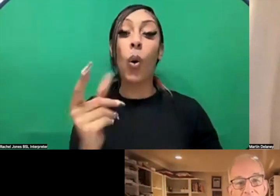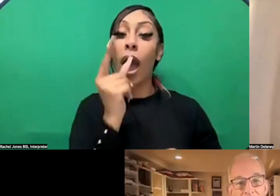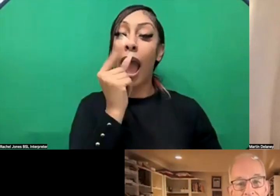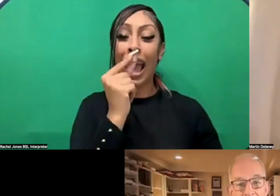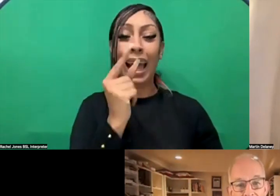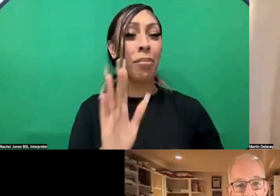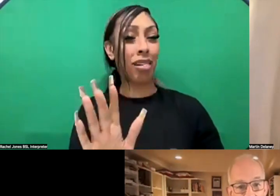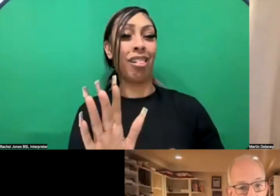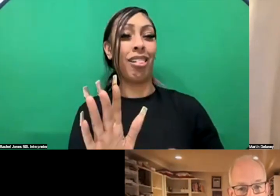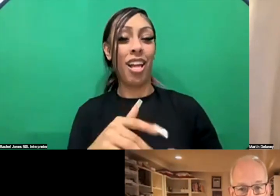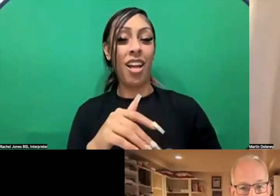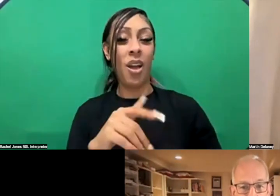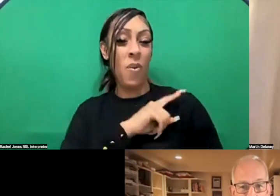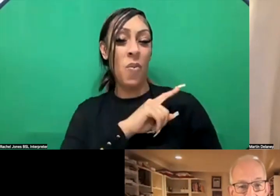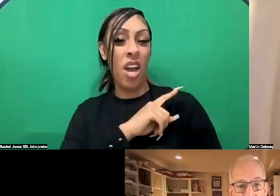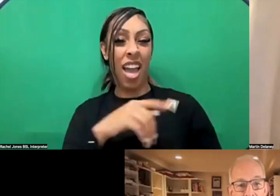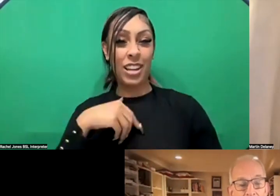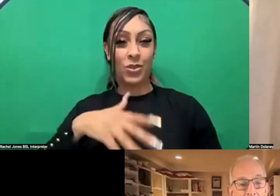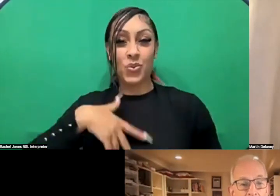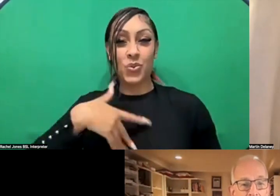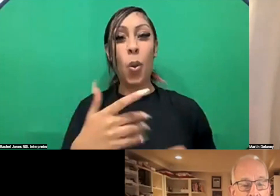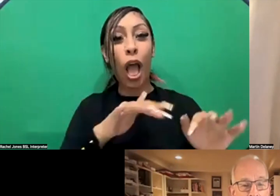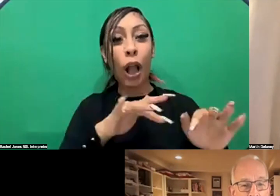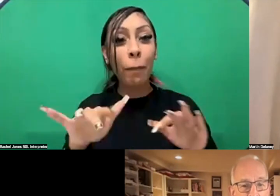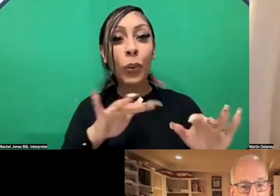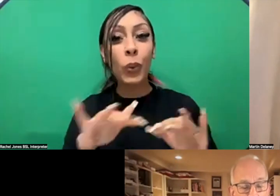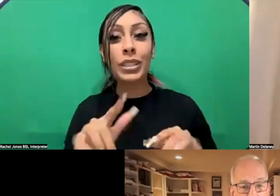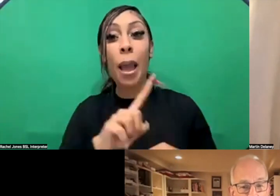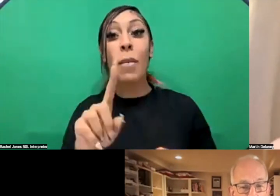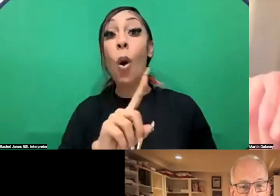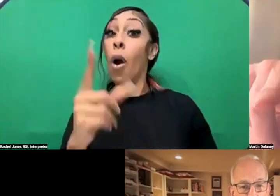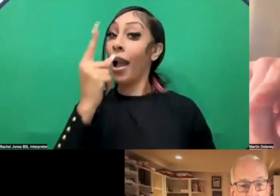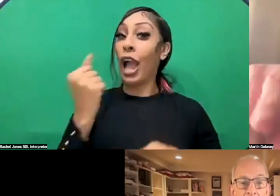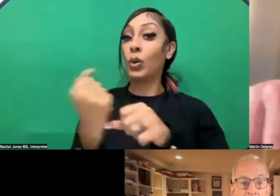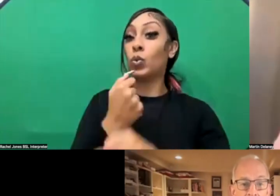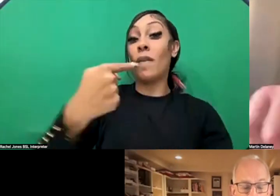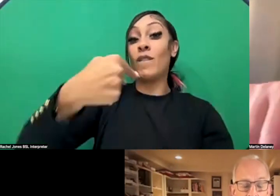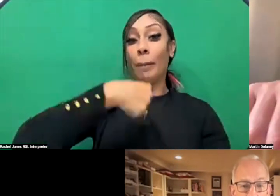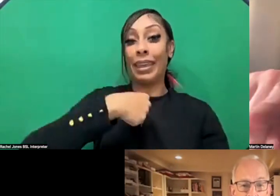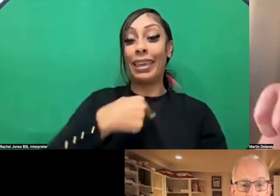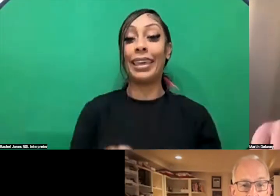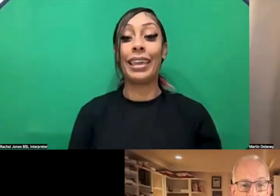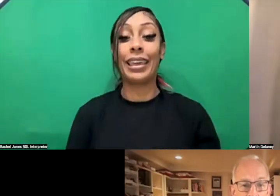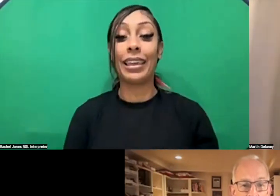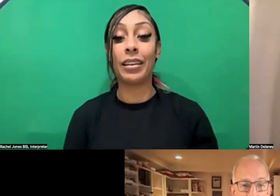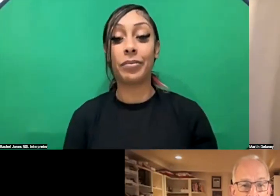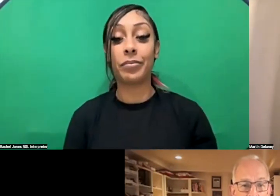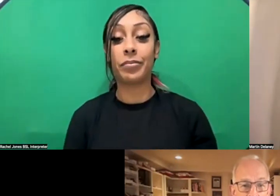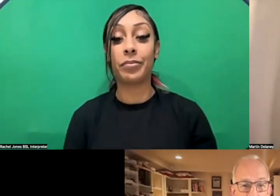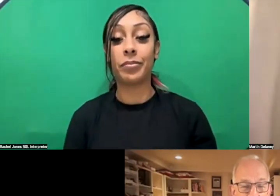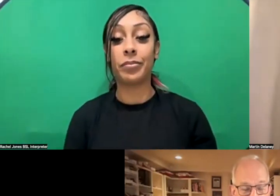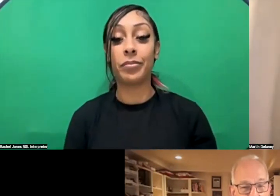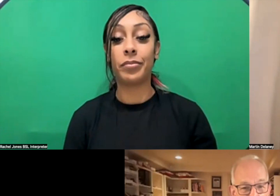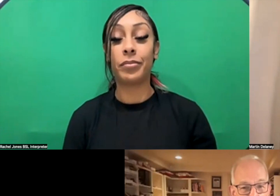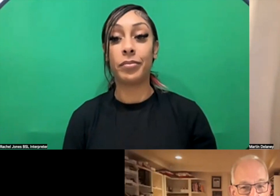a computer? I don't like computers at all. But it's about what they can do for me. And I noticed you said that with the MPC. You said that it was